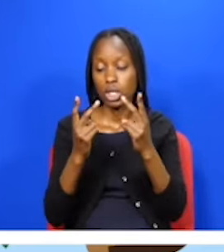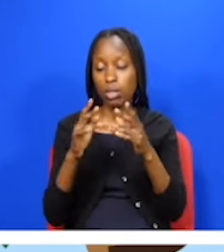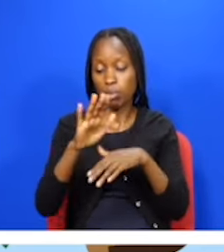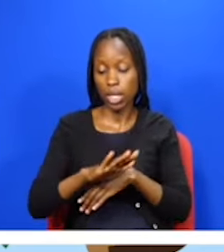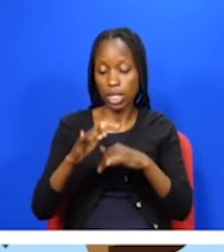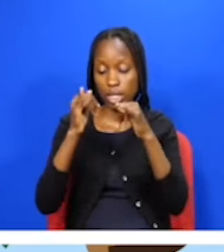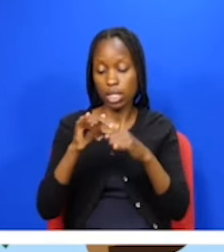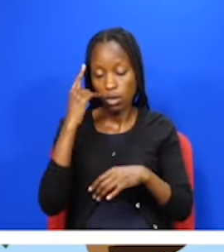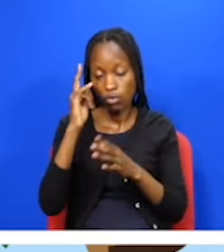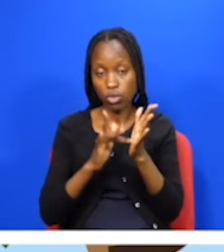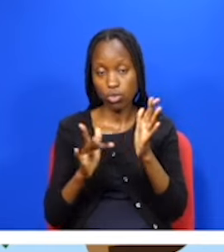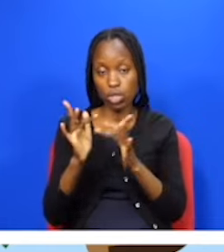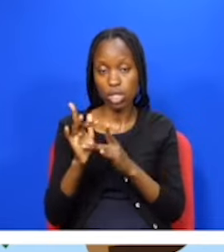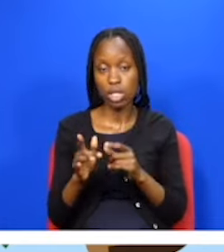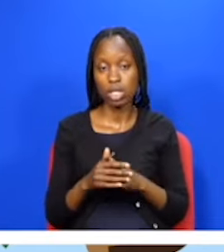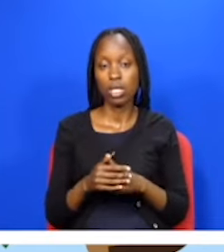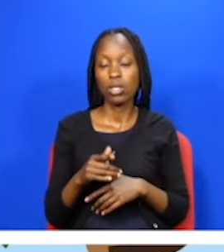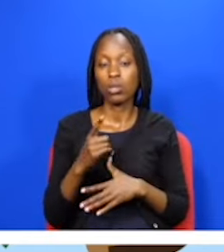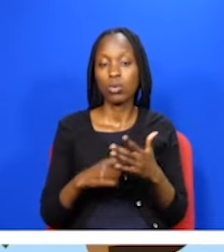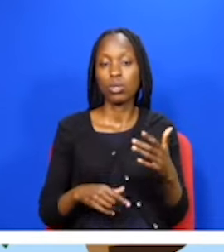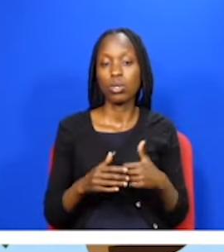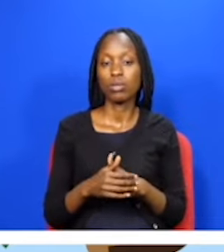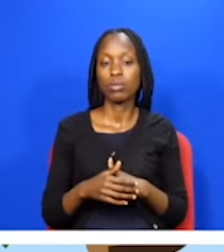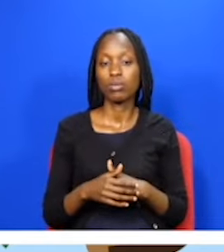for Jesus. And what is this? A